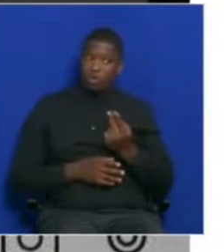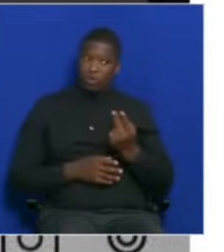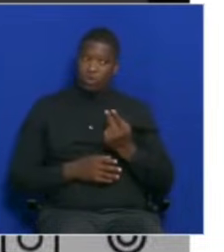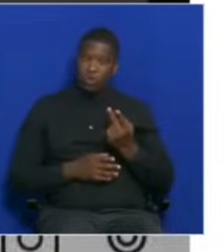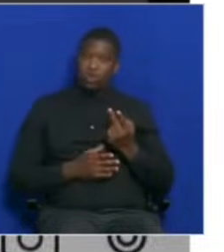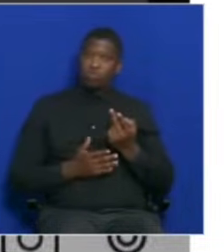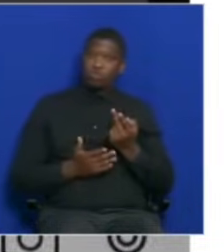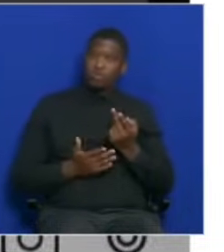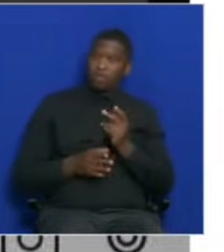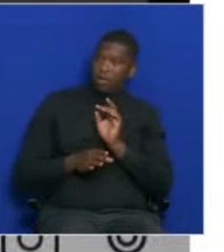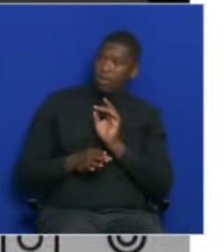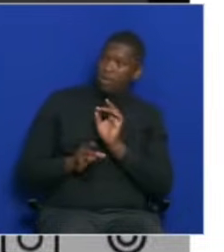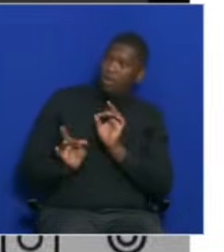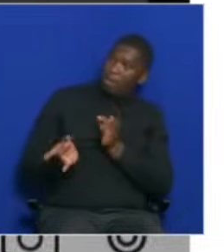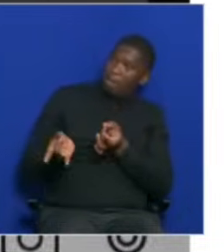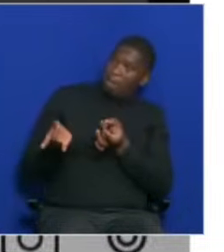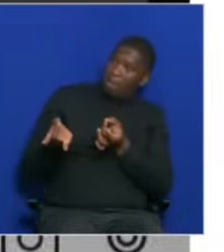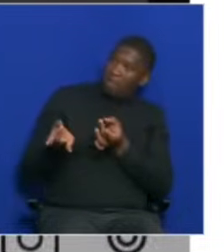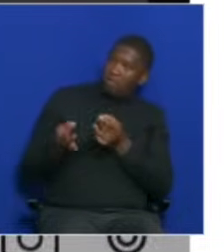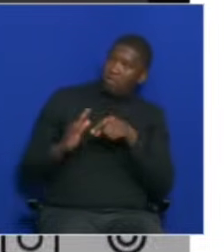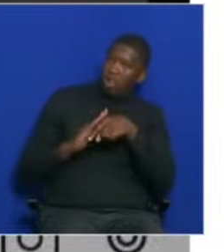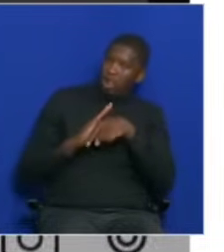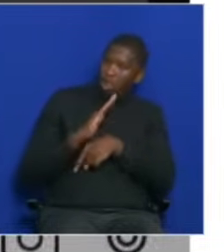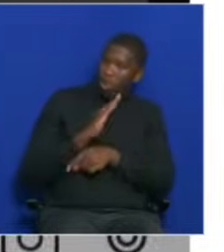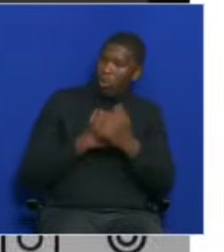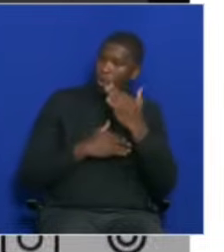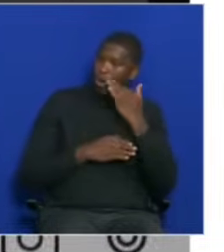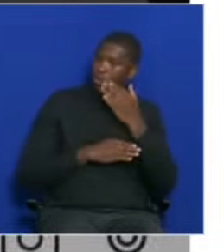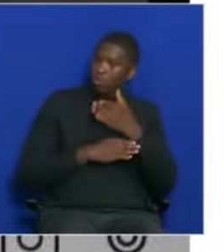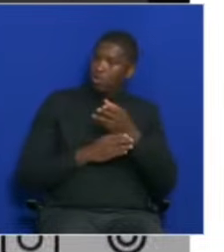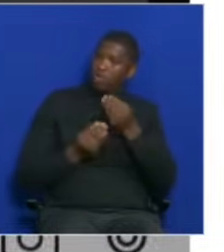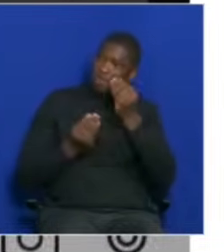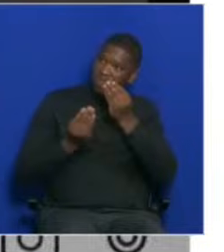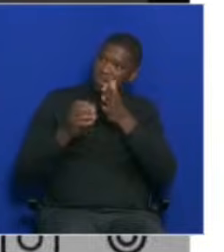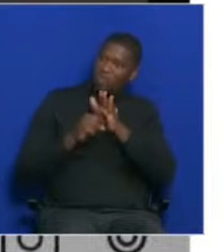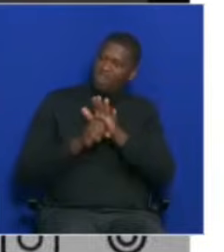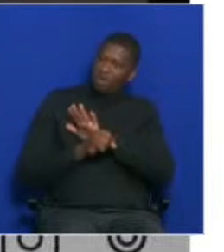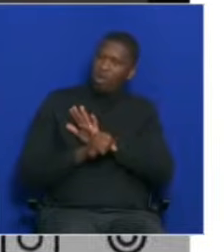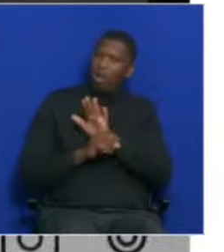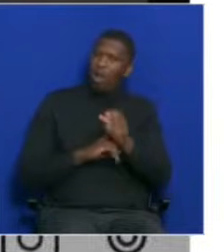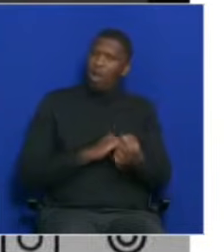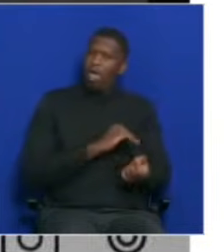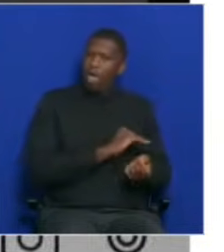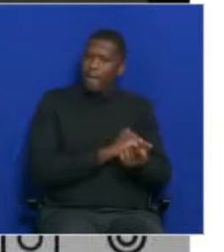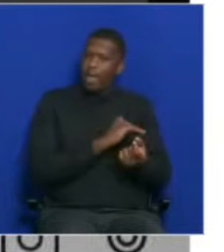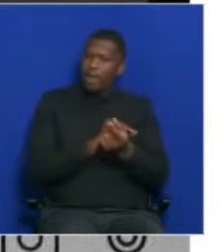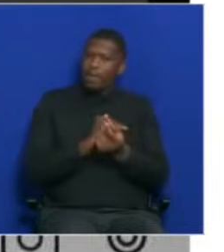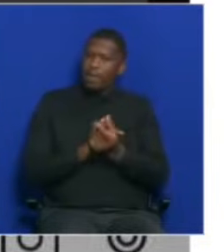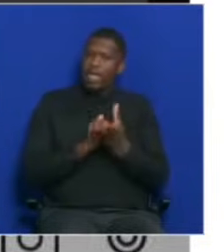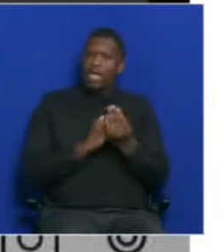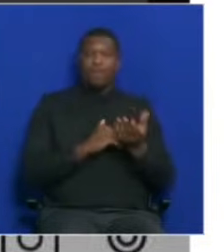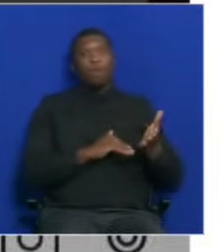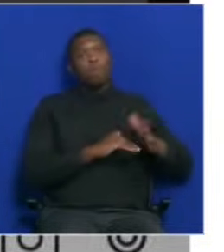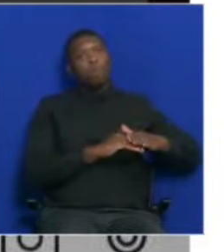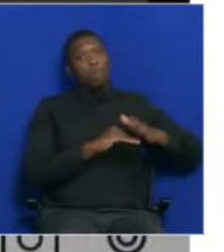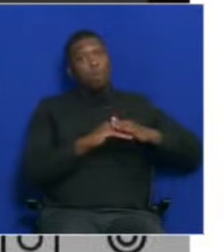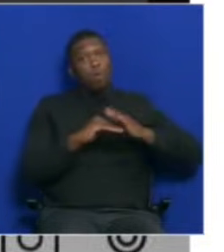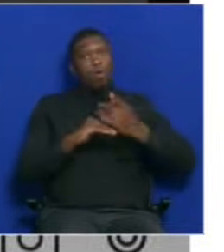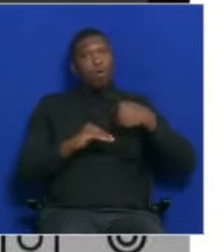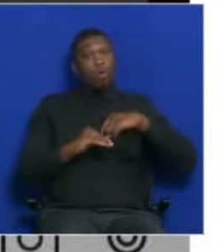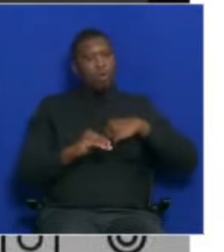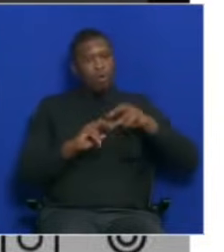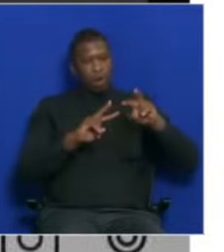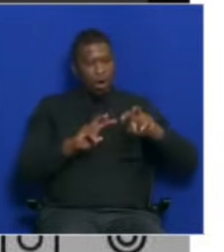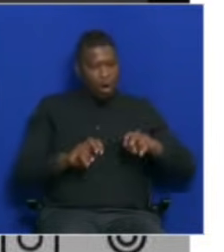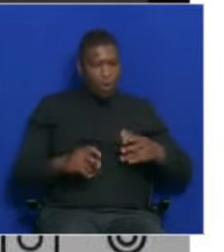you are available today or Monday to give you a full picture? There is more than what we actually thought, and